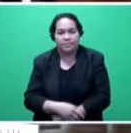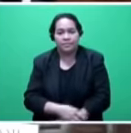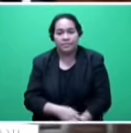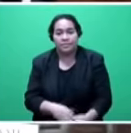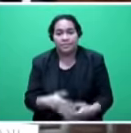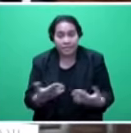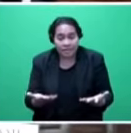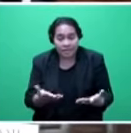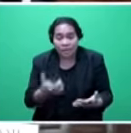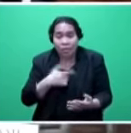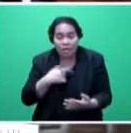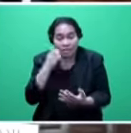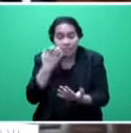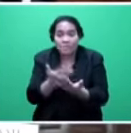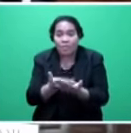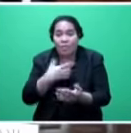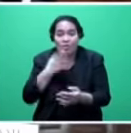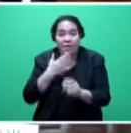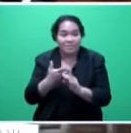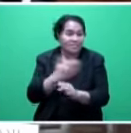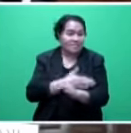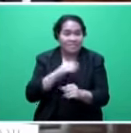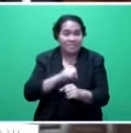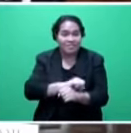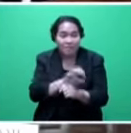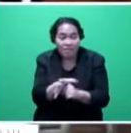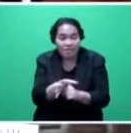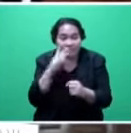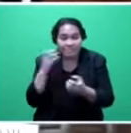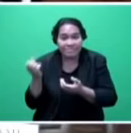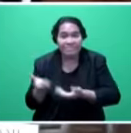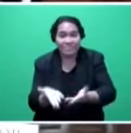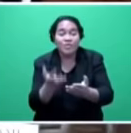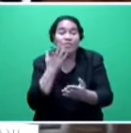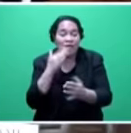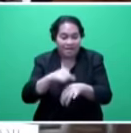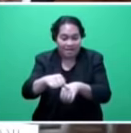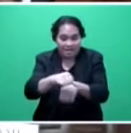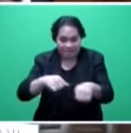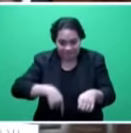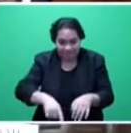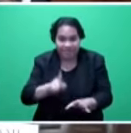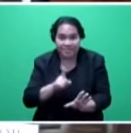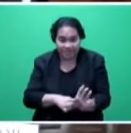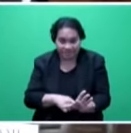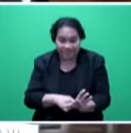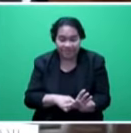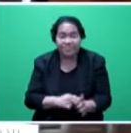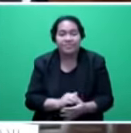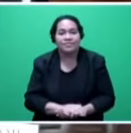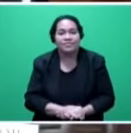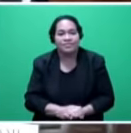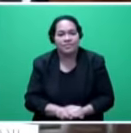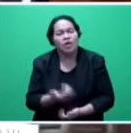It becomes obvious when the COVID-19 response budget was presented to Parliament in April this year. Mr. Speaker, sir,